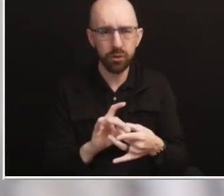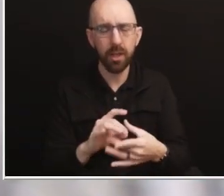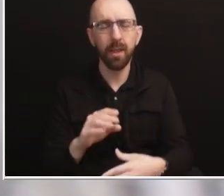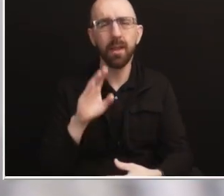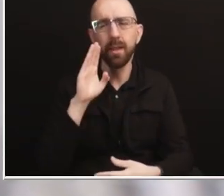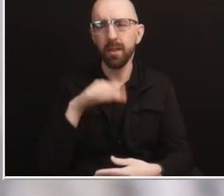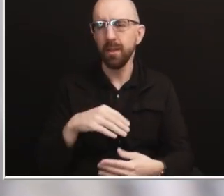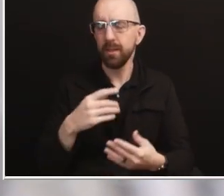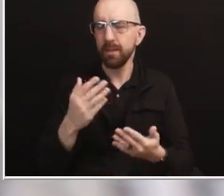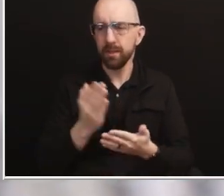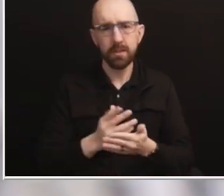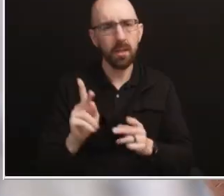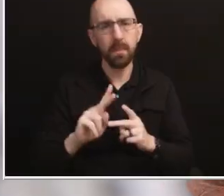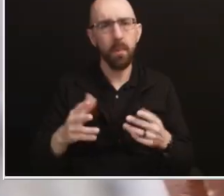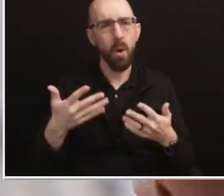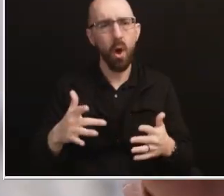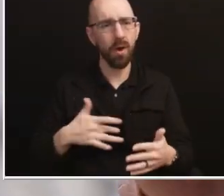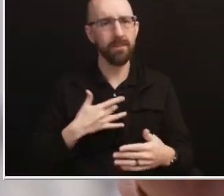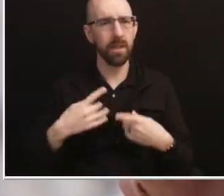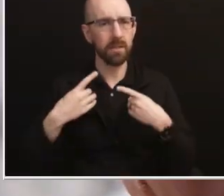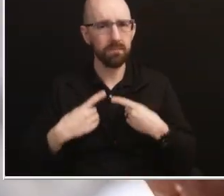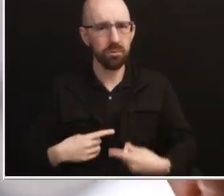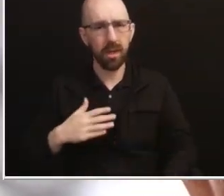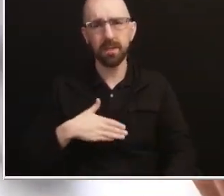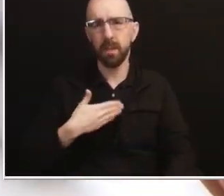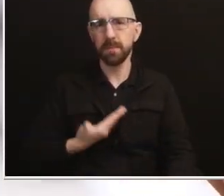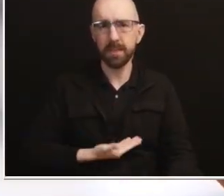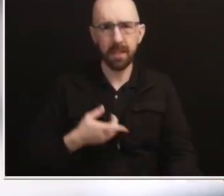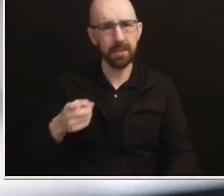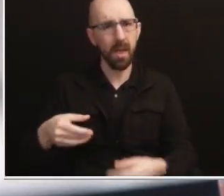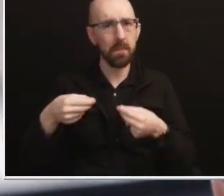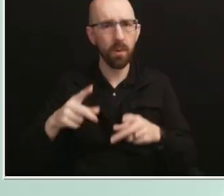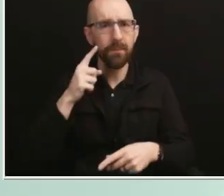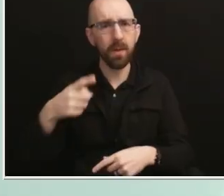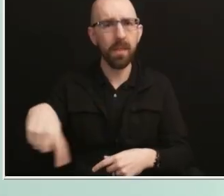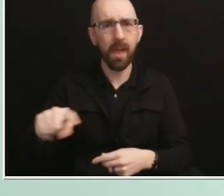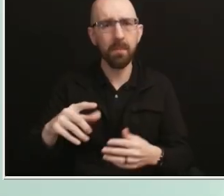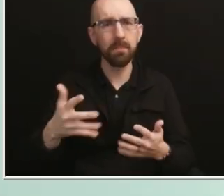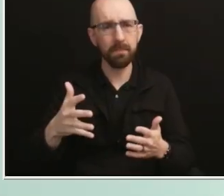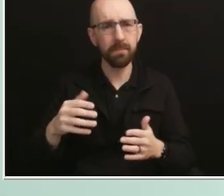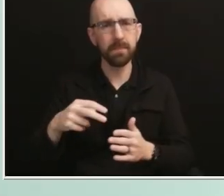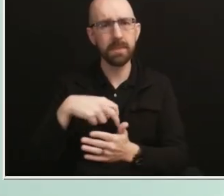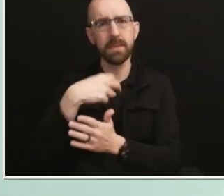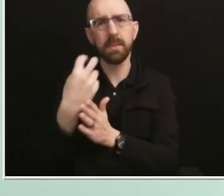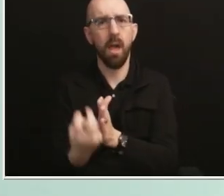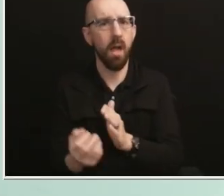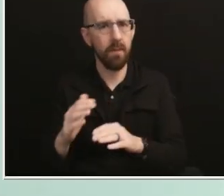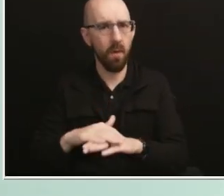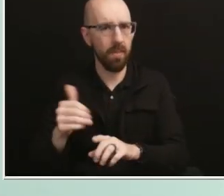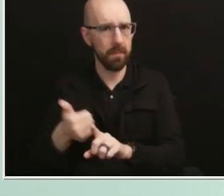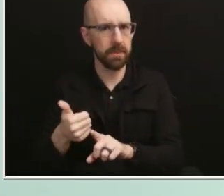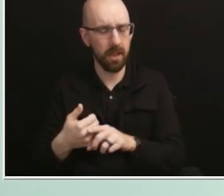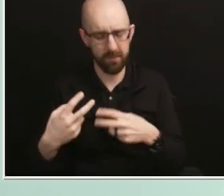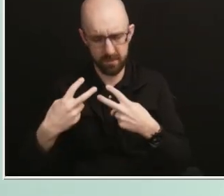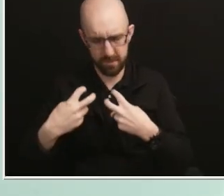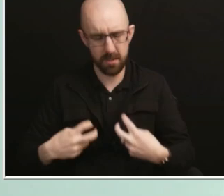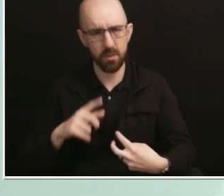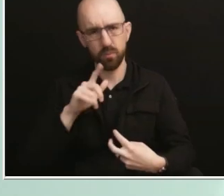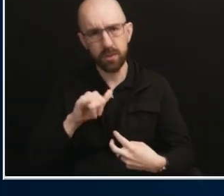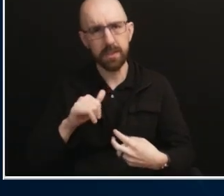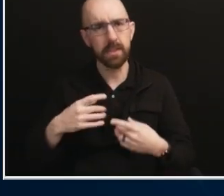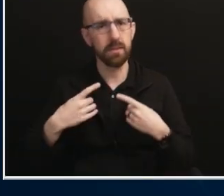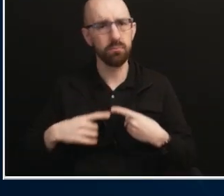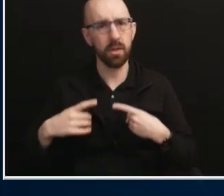that are already depressed and upset, this is an opportunity for them to sort of do a deep dive on themselves and really give that depressive voice